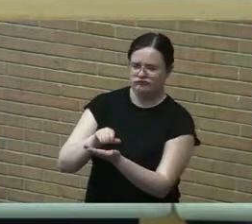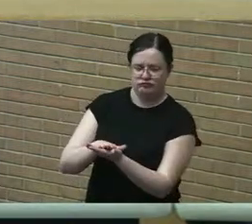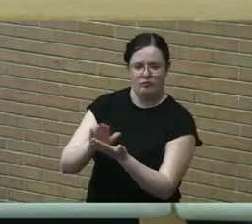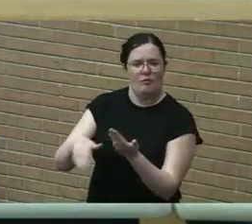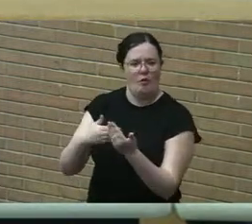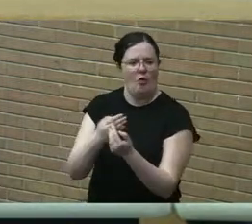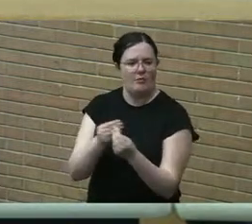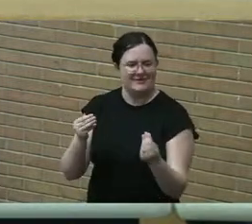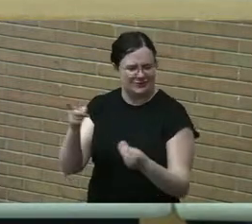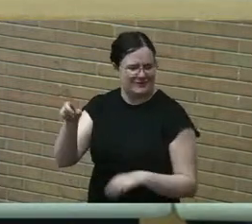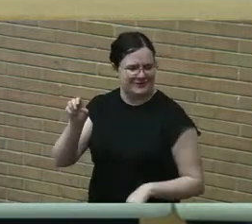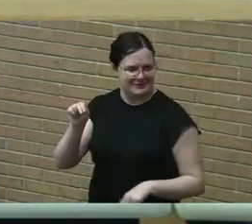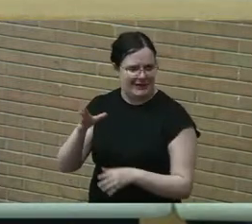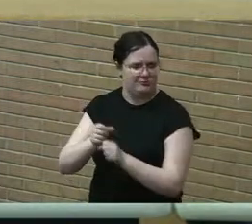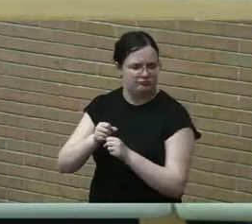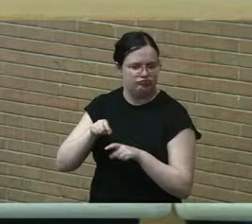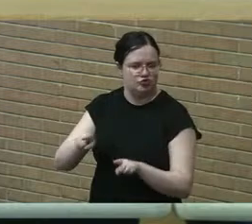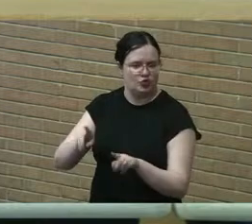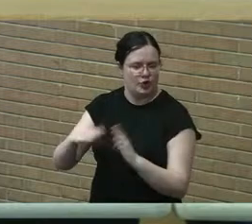open forum, which he will